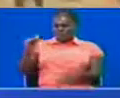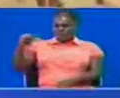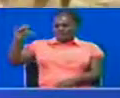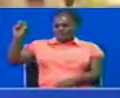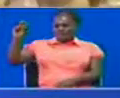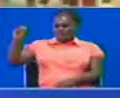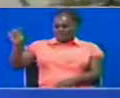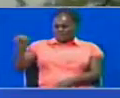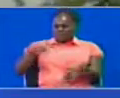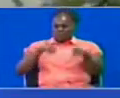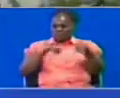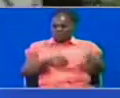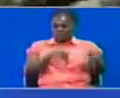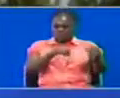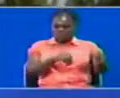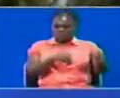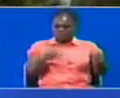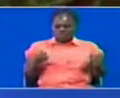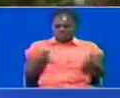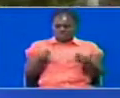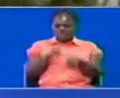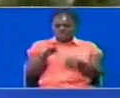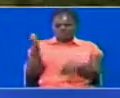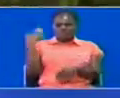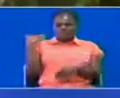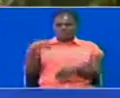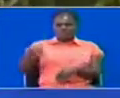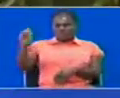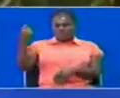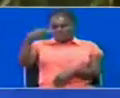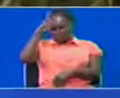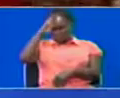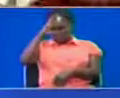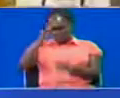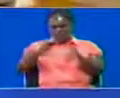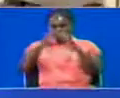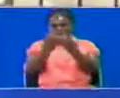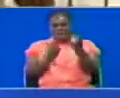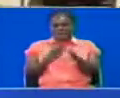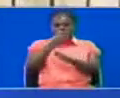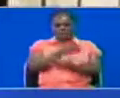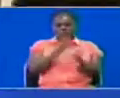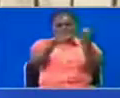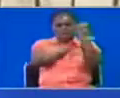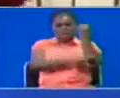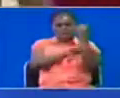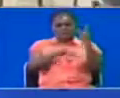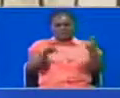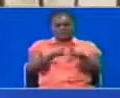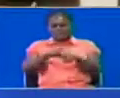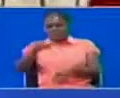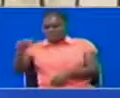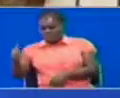is poised to follow the illustrious footsteps of previous Kenya Police female world cross champion Vivian Cheruiyot and also Florence